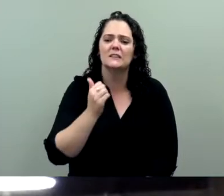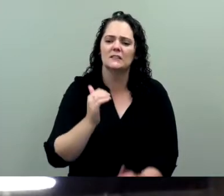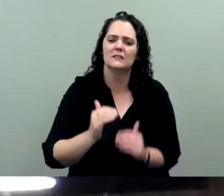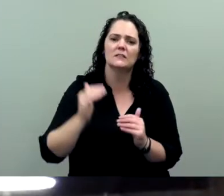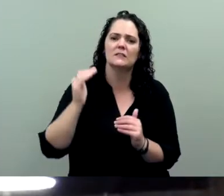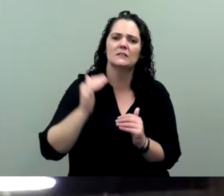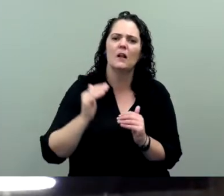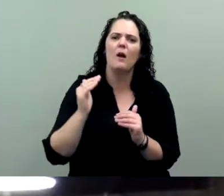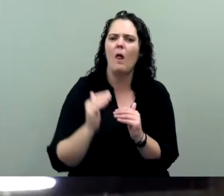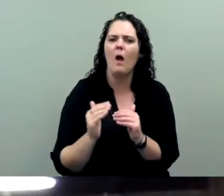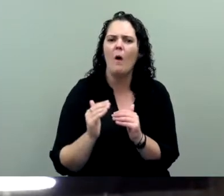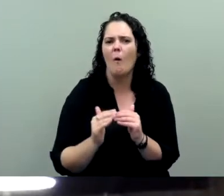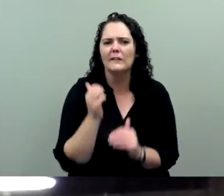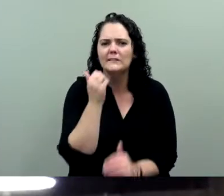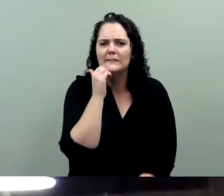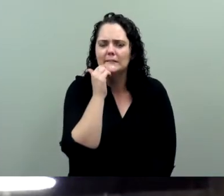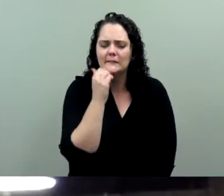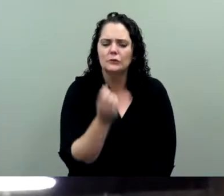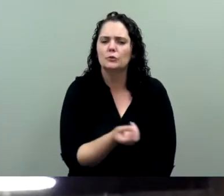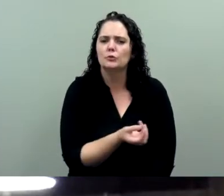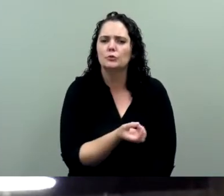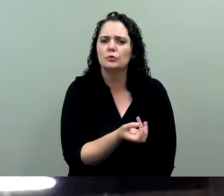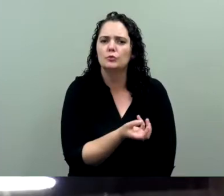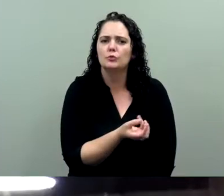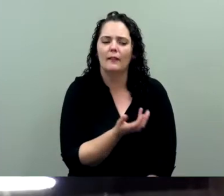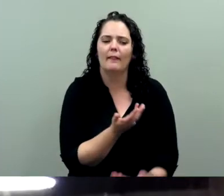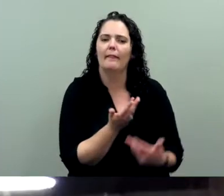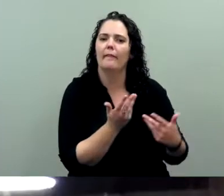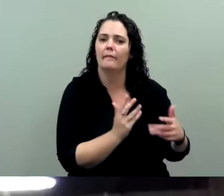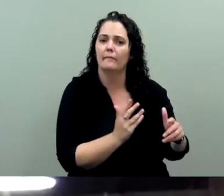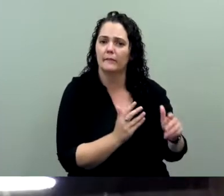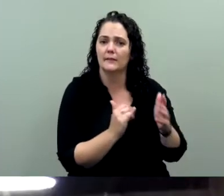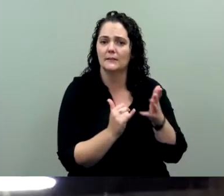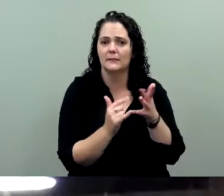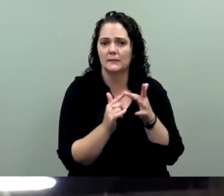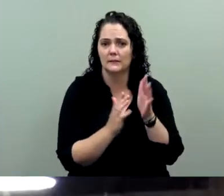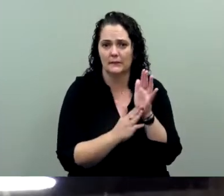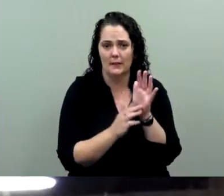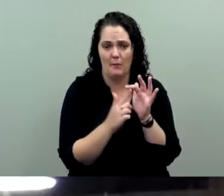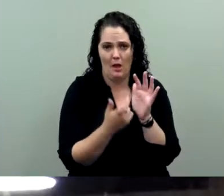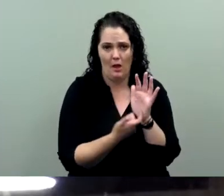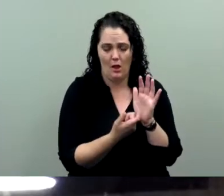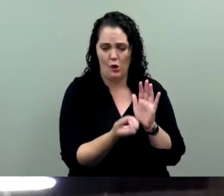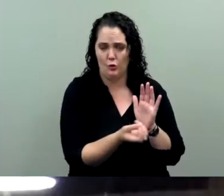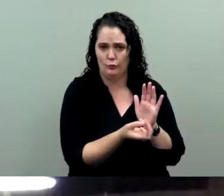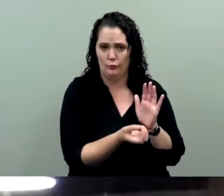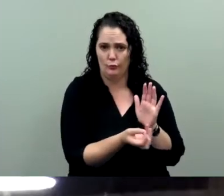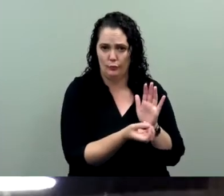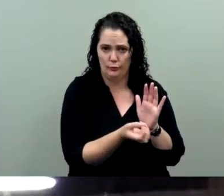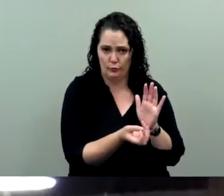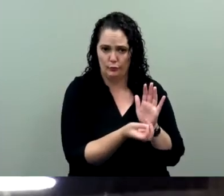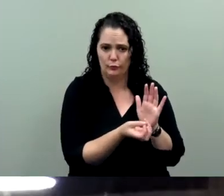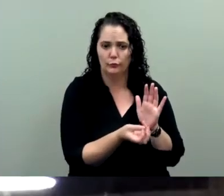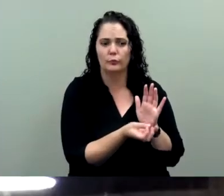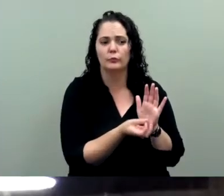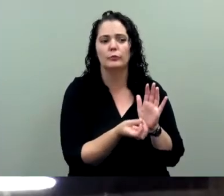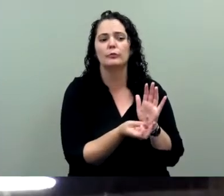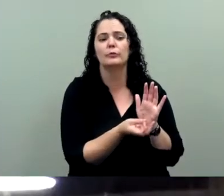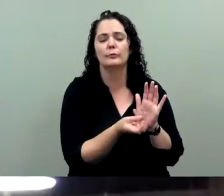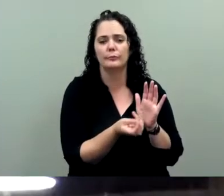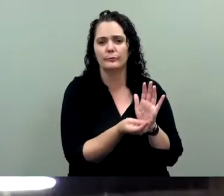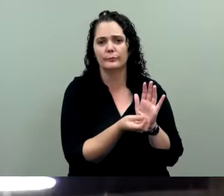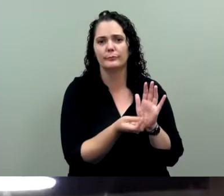on my stove, and now I'm just going to let it simmer. And I'm just going to let it simmer, and every once in a while I'm going to come in and I'm just going